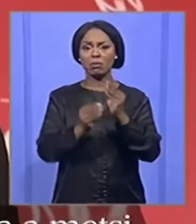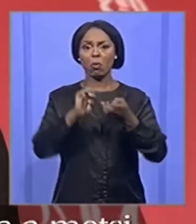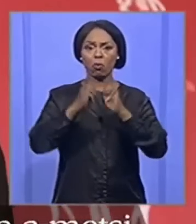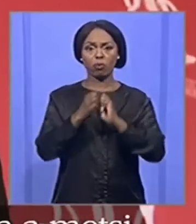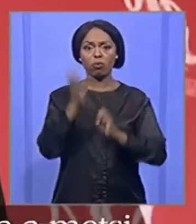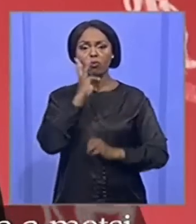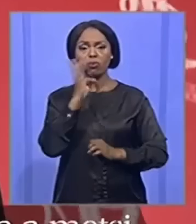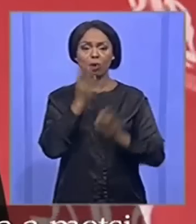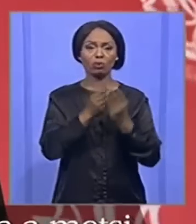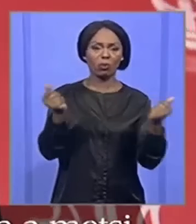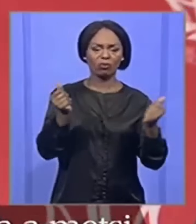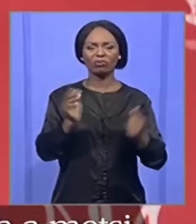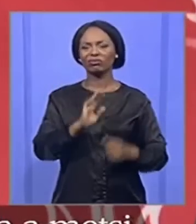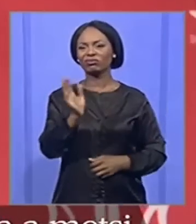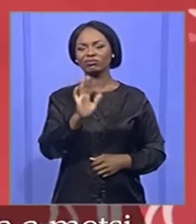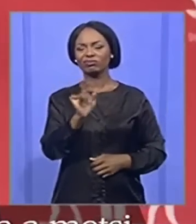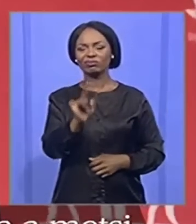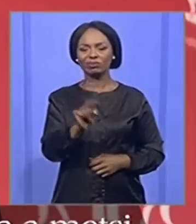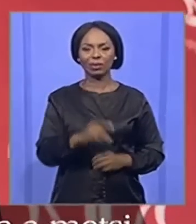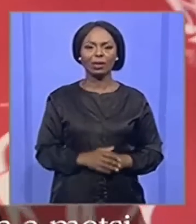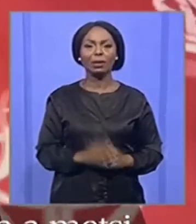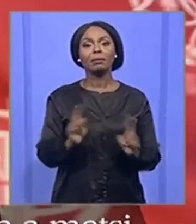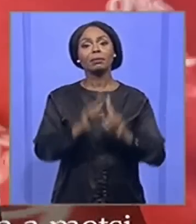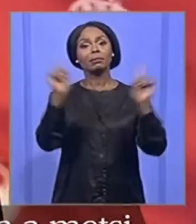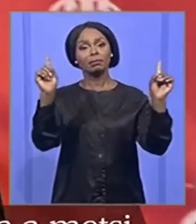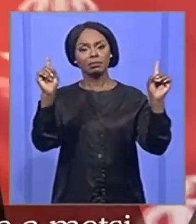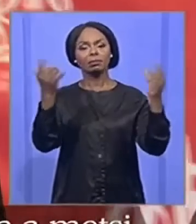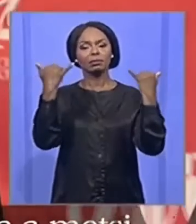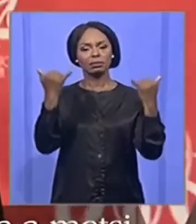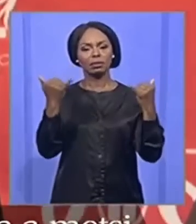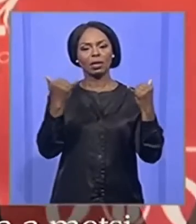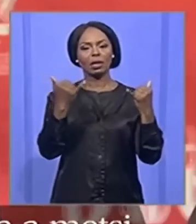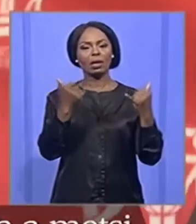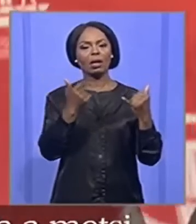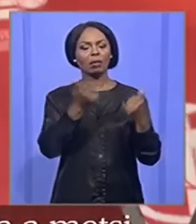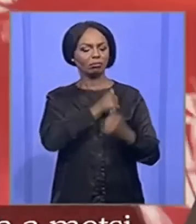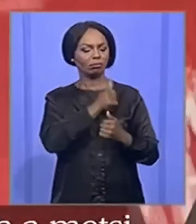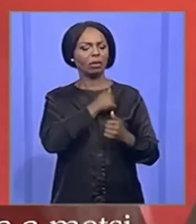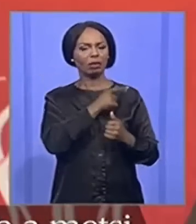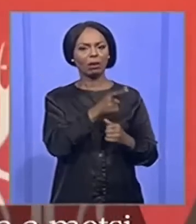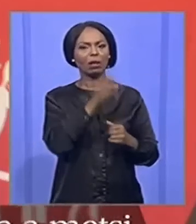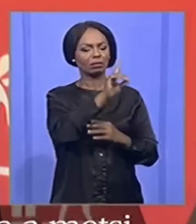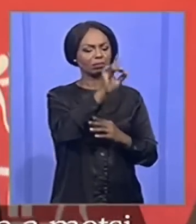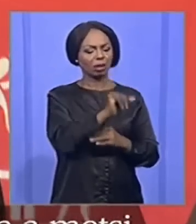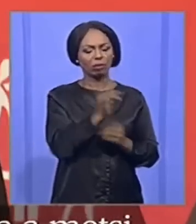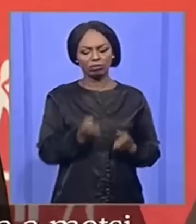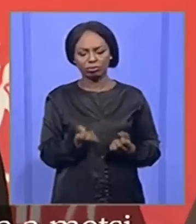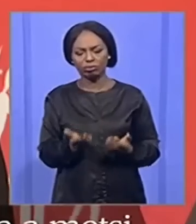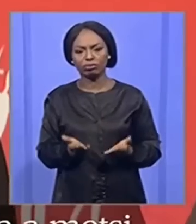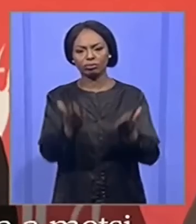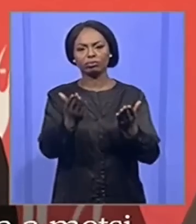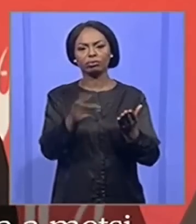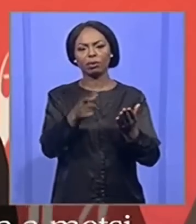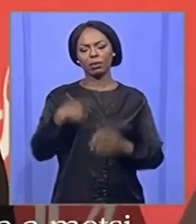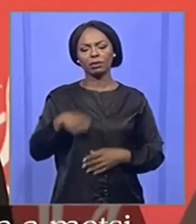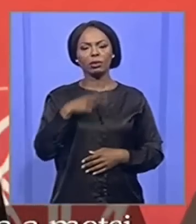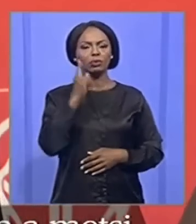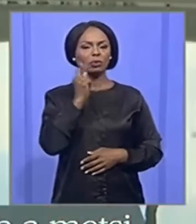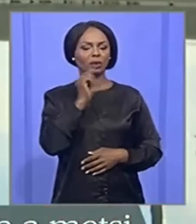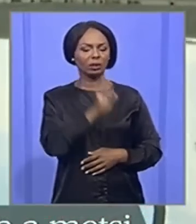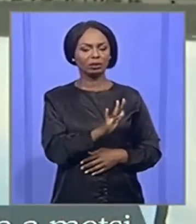coming out of the taps in Hammanskraal. But they've made provisional catering whilst the construction is